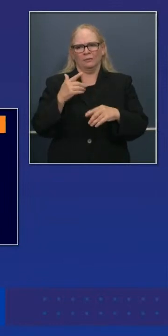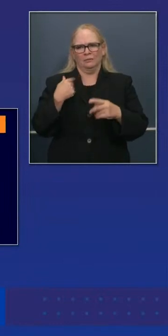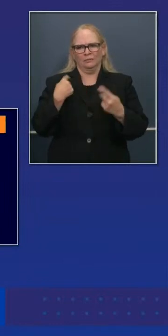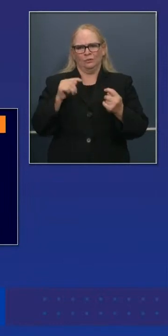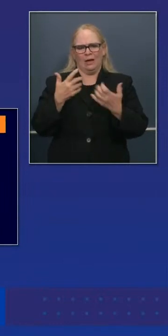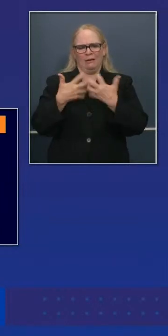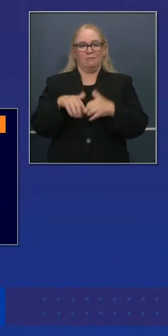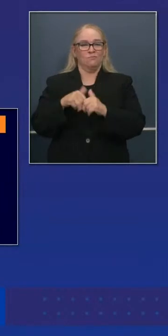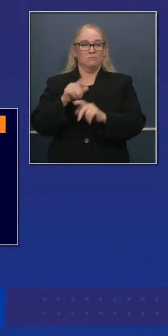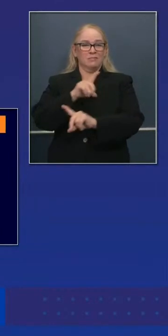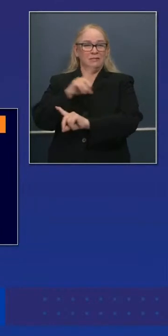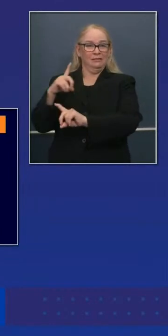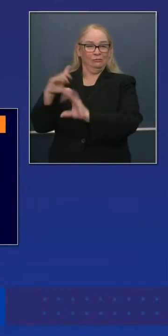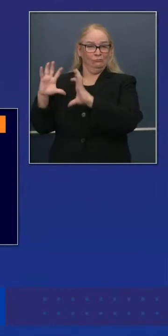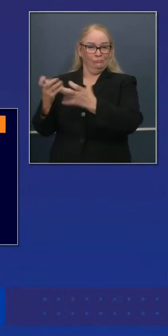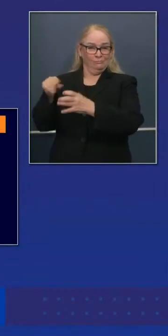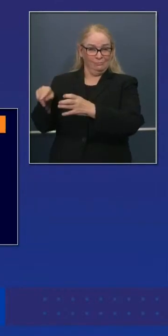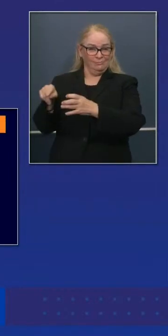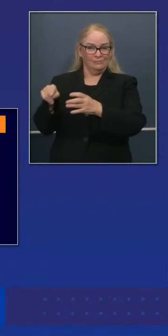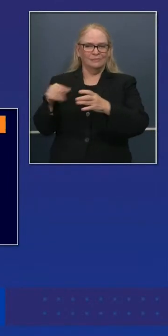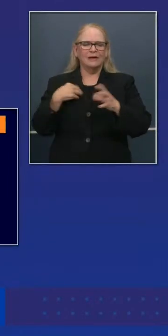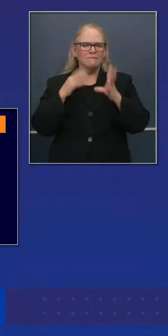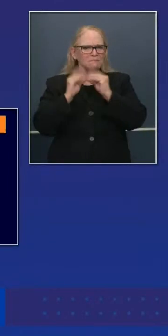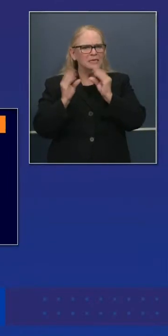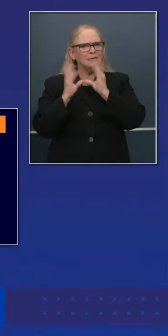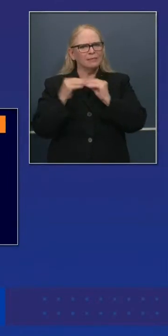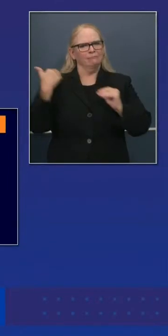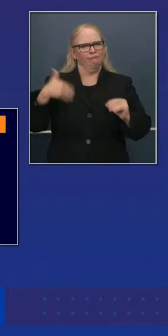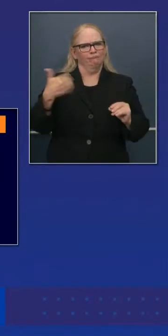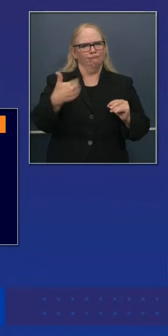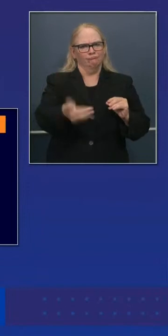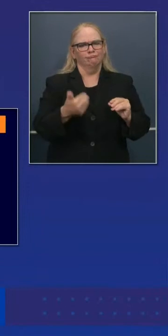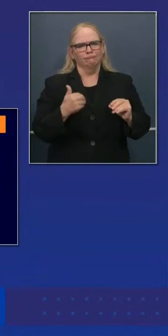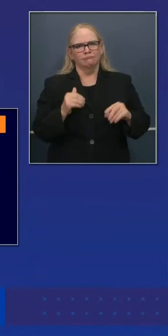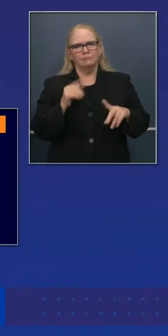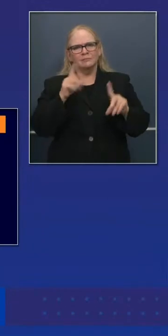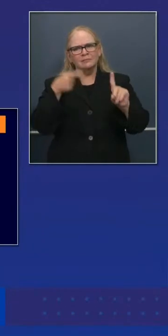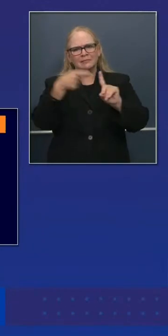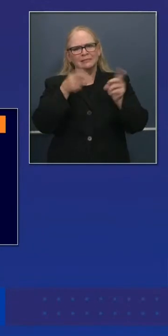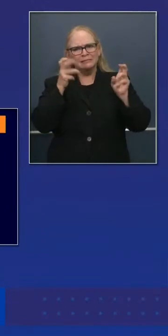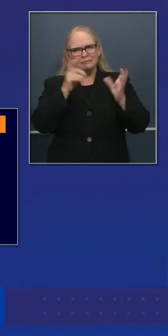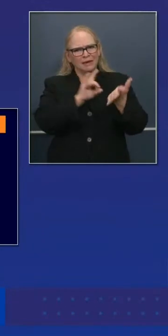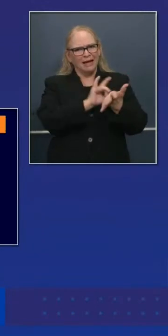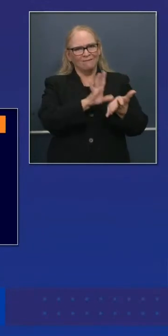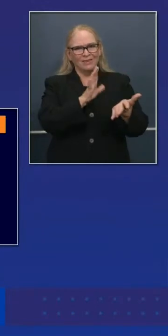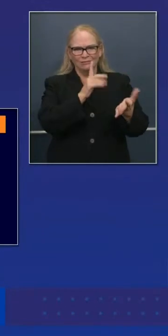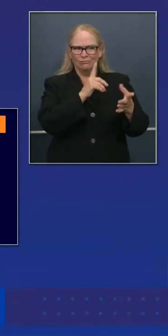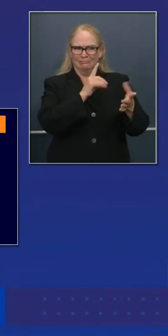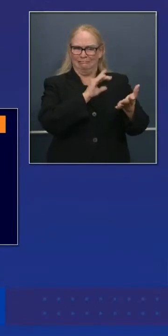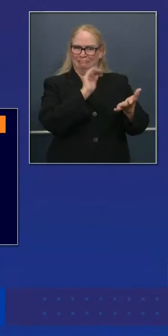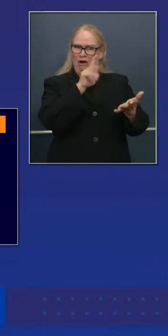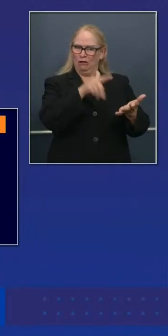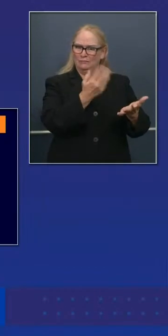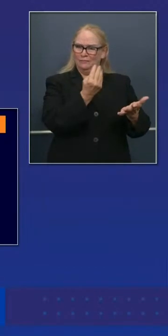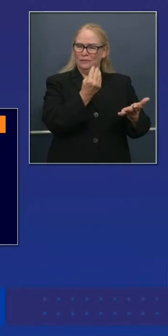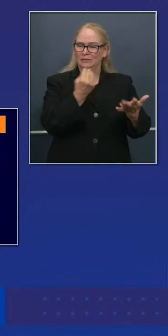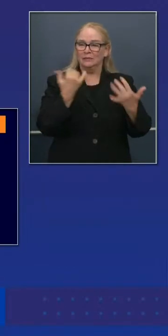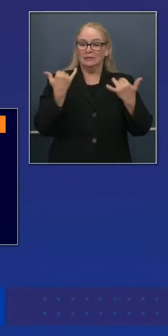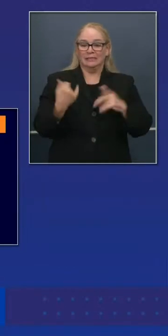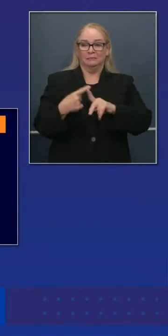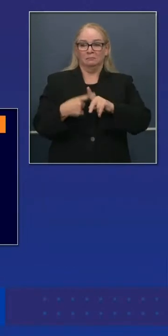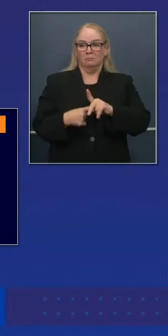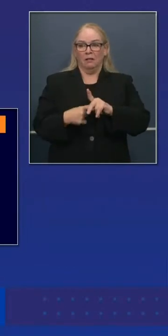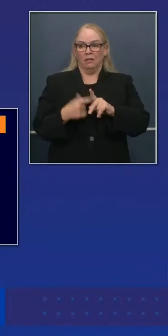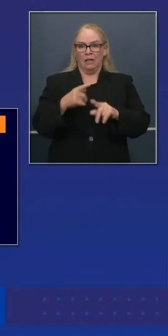leaders. We're in meetings, including today, on this topic. We have a legislative session that expires at the end of this month, and